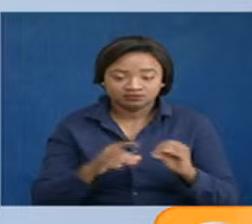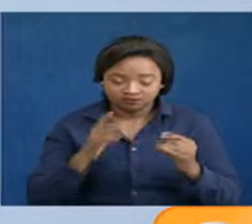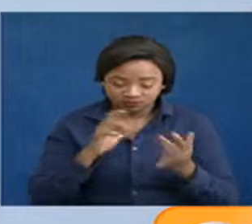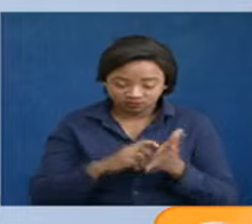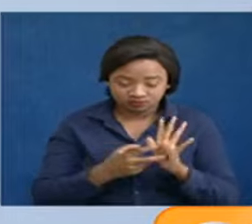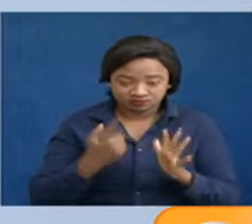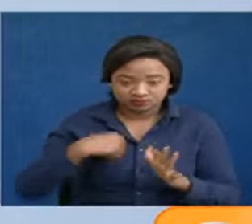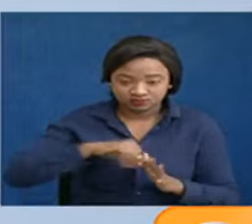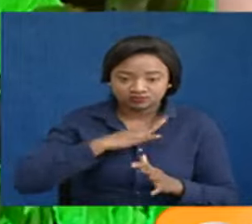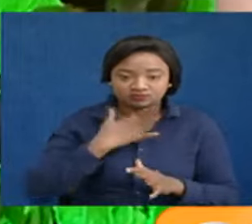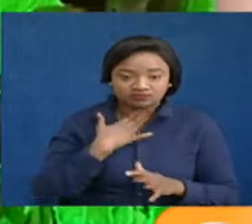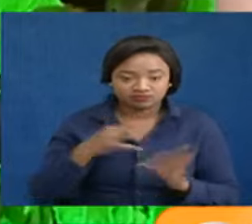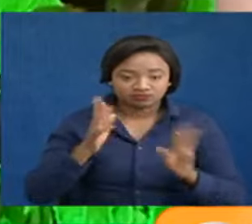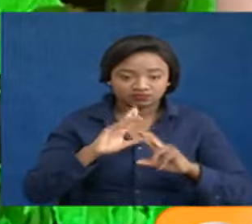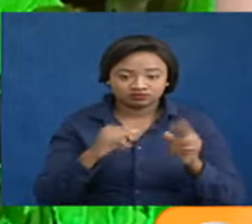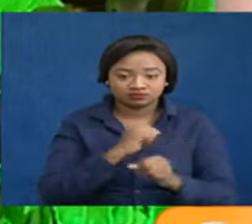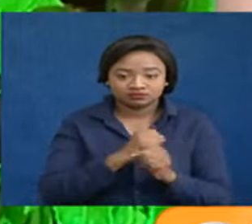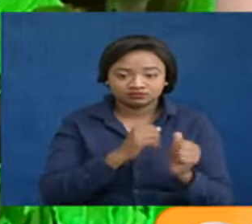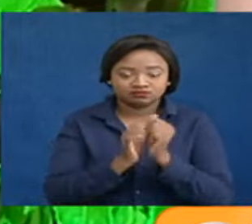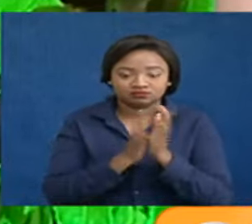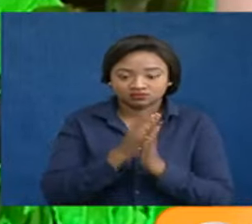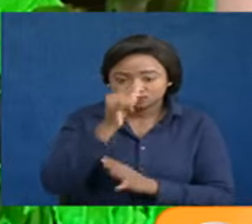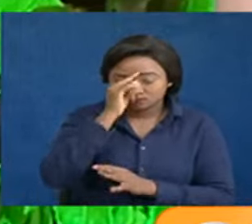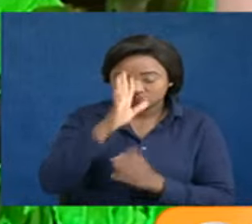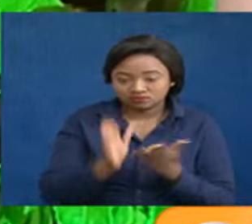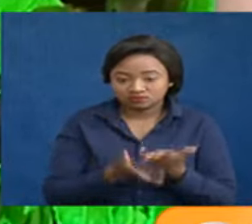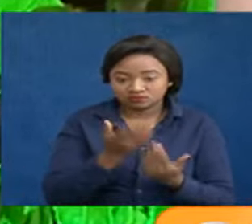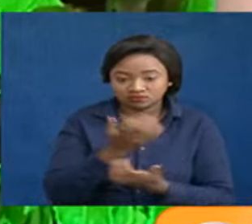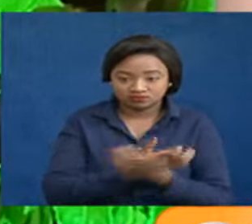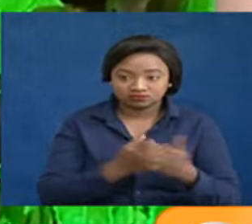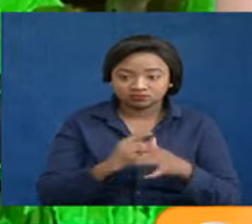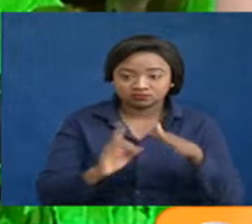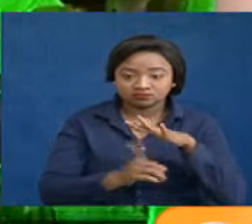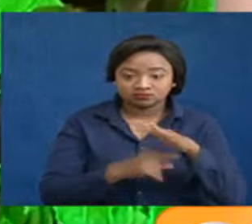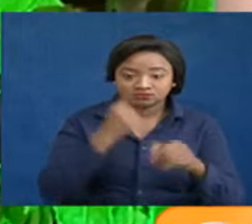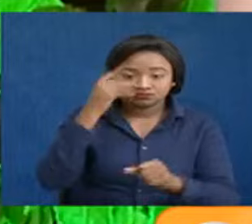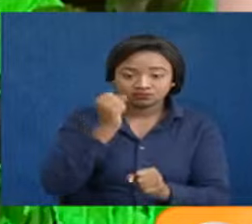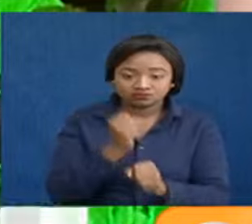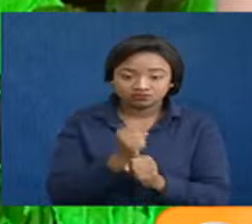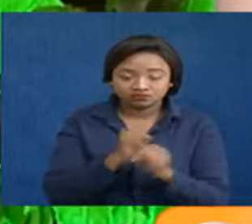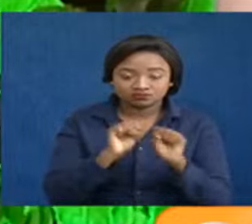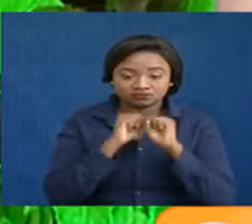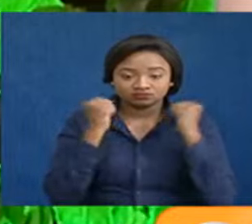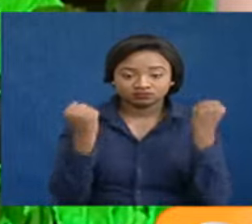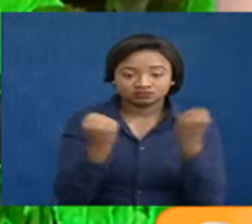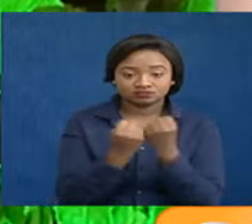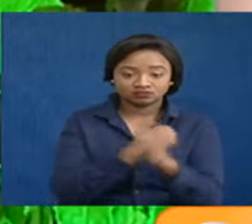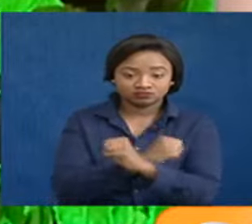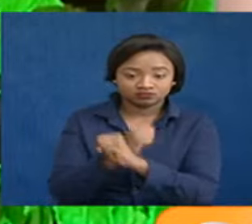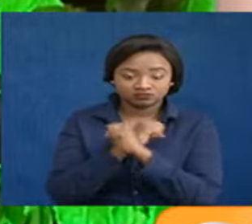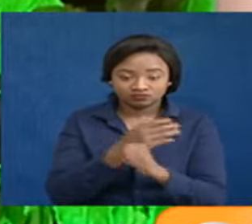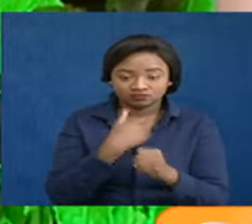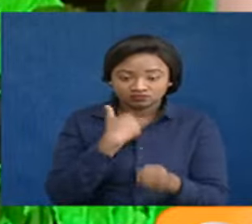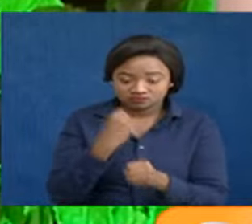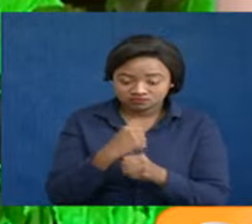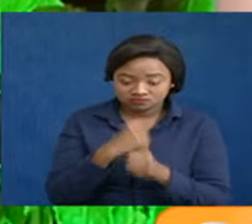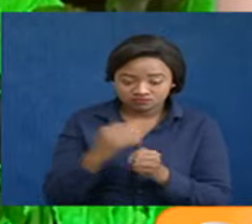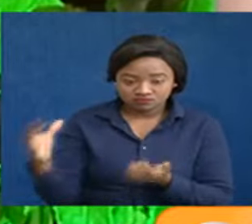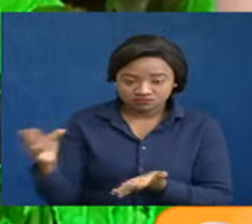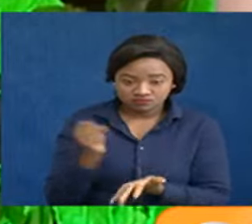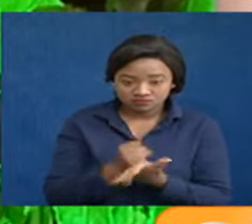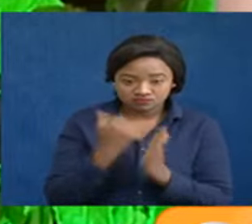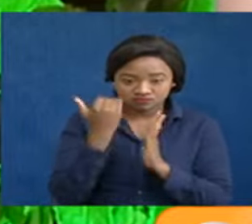stimulate the economy. Now, the Ministry of Labour and Social Protection has launched an ambitious national job recruitment program aimed